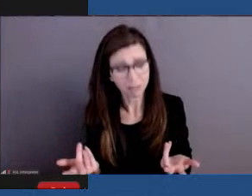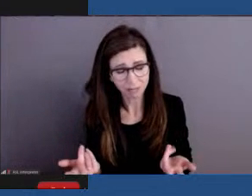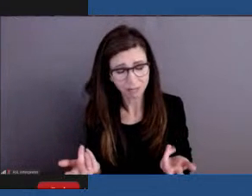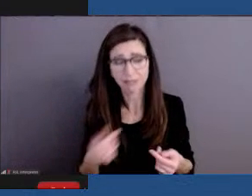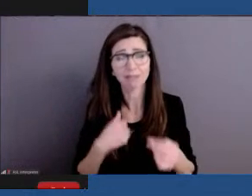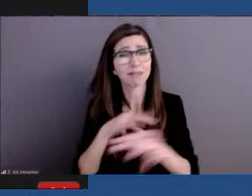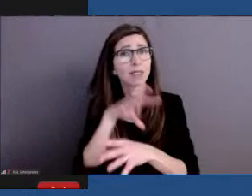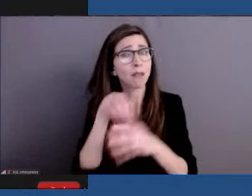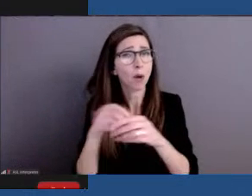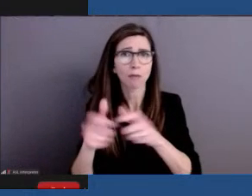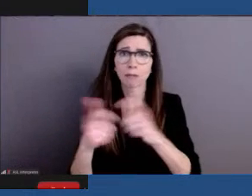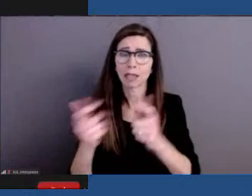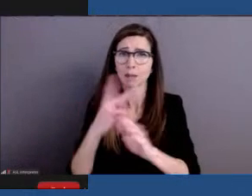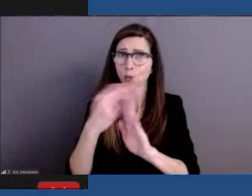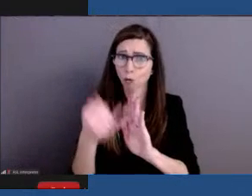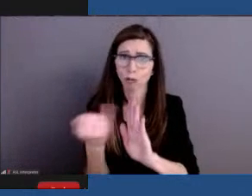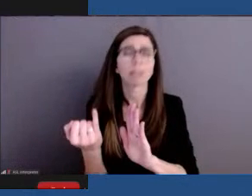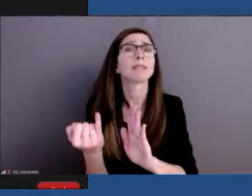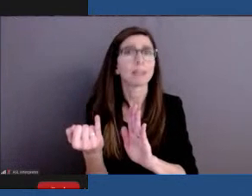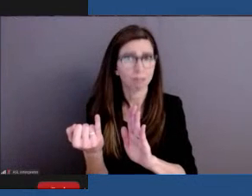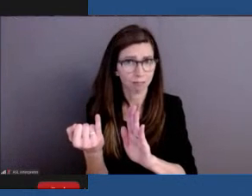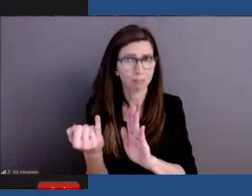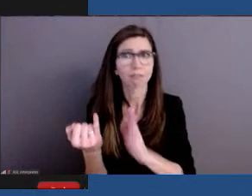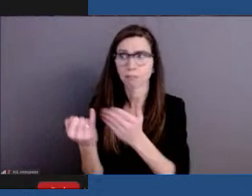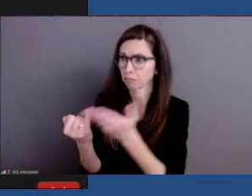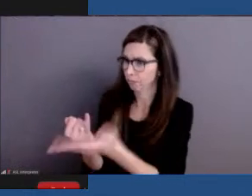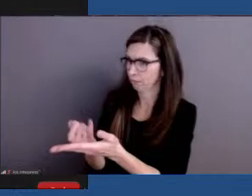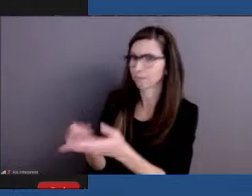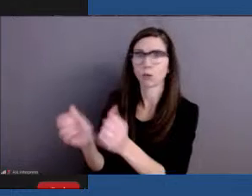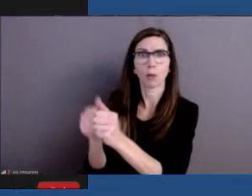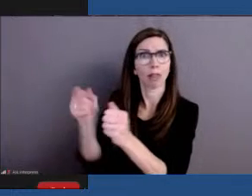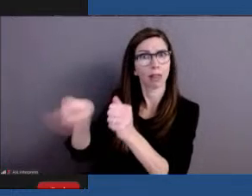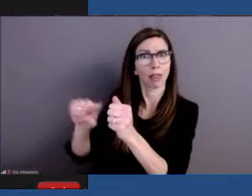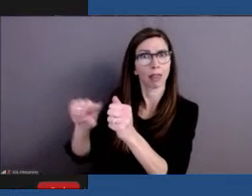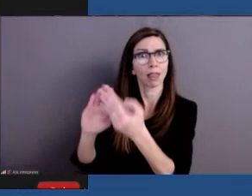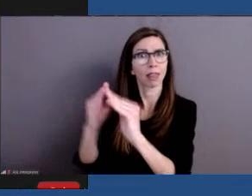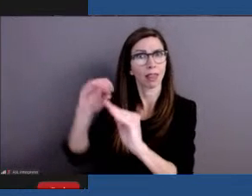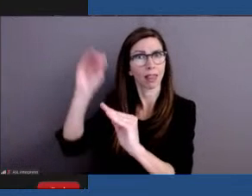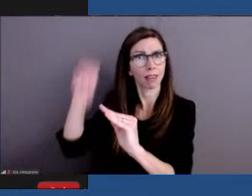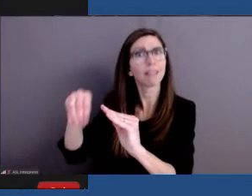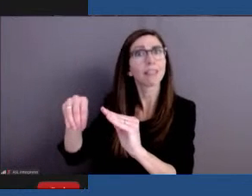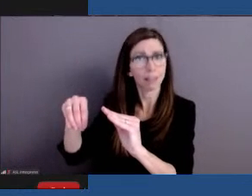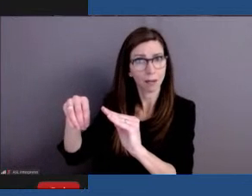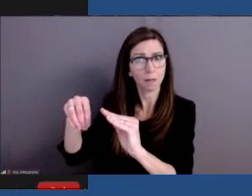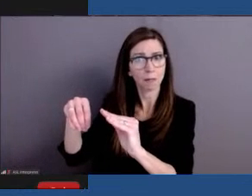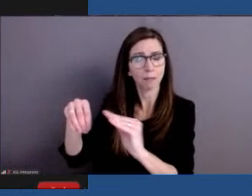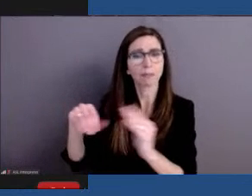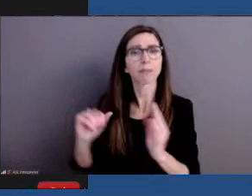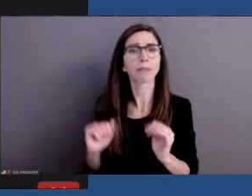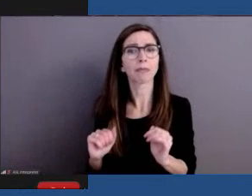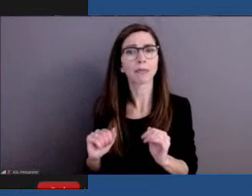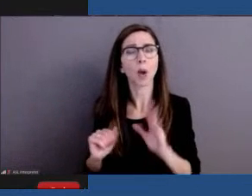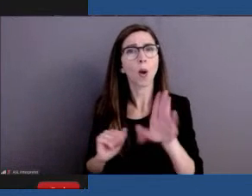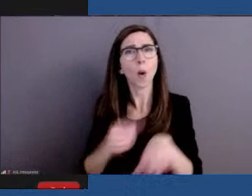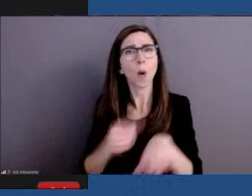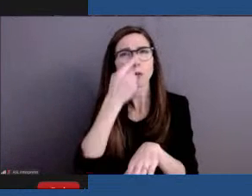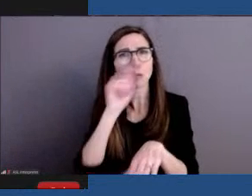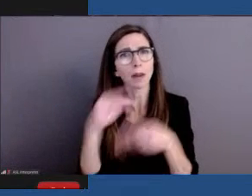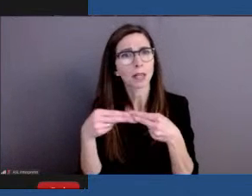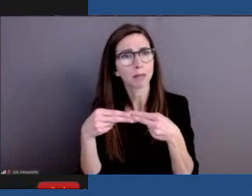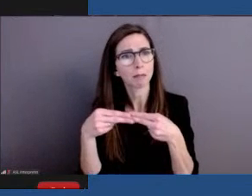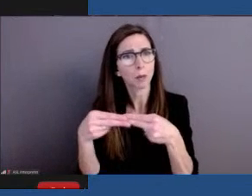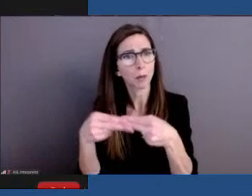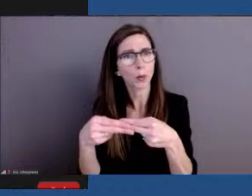the largest projects that have been undertaken within the City of Ottawa. And I think I'll just ask you to move the slide ahead one. Thank